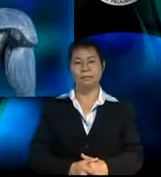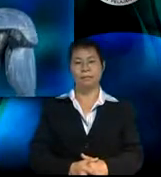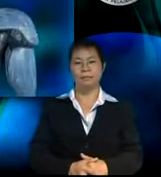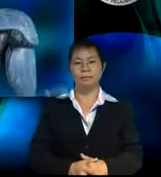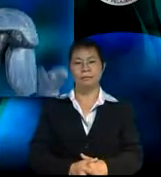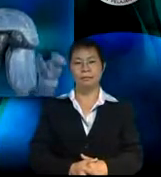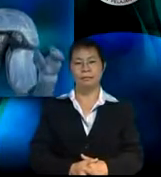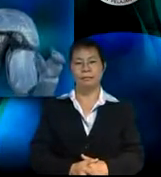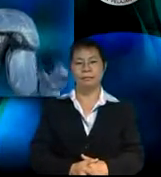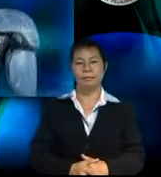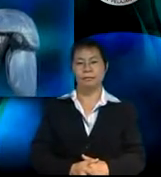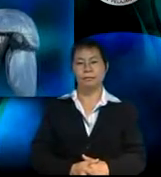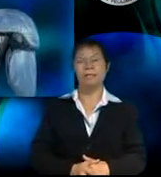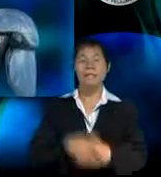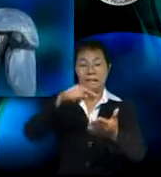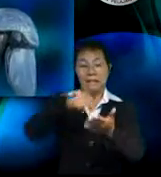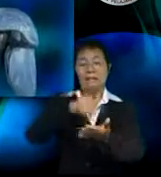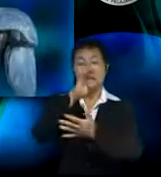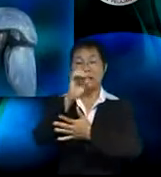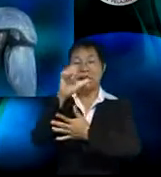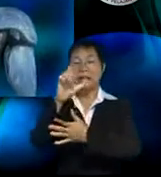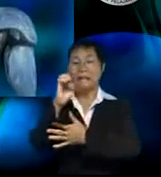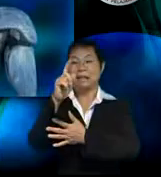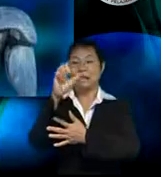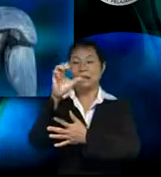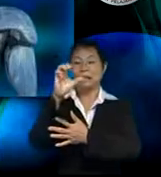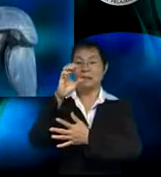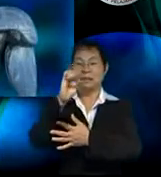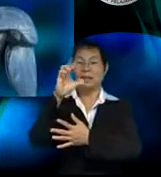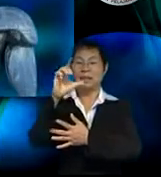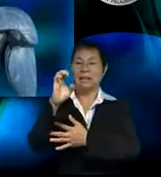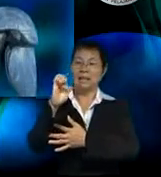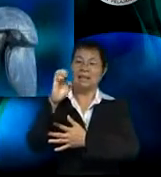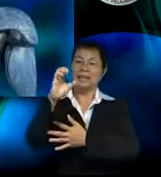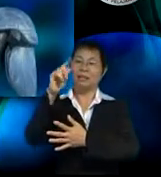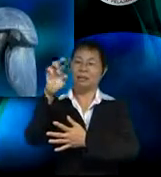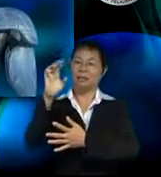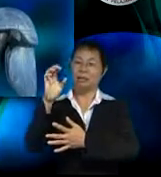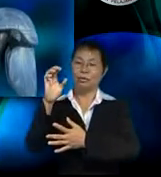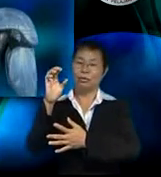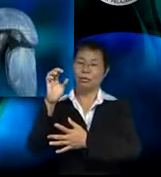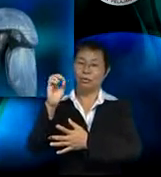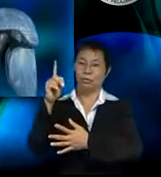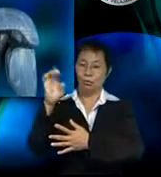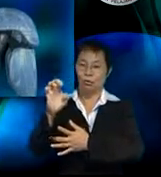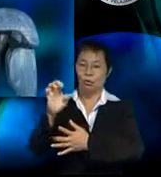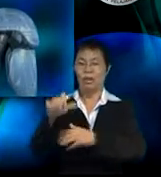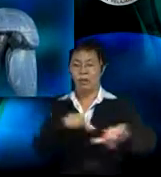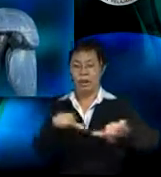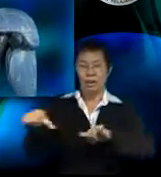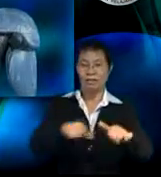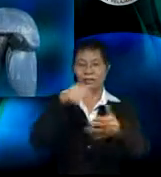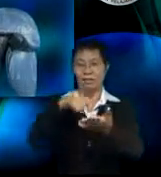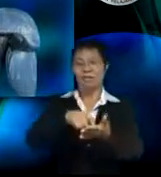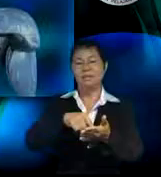is called the active electrode. In our experiment so far, we use carbon electrodes. These are